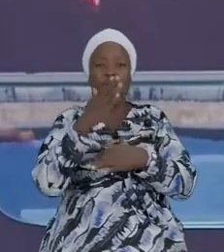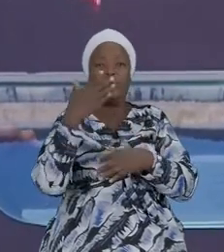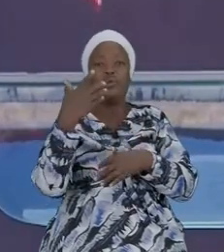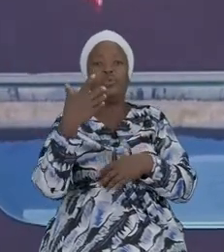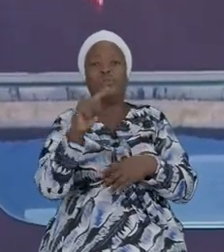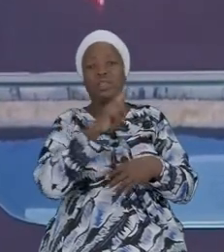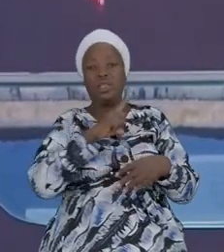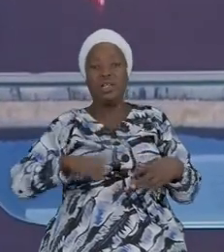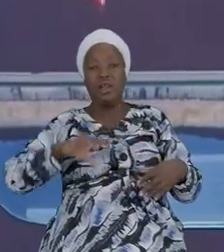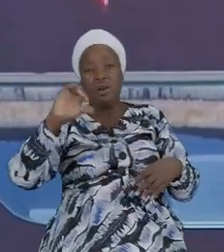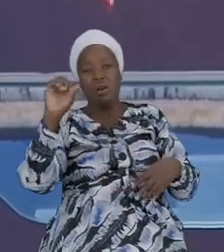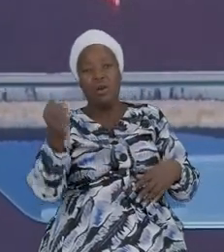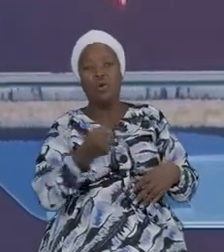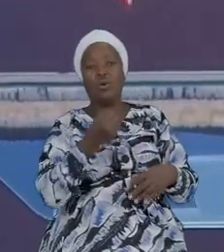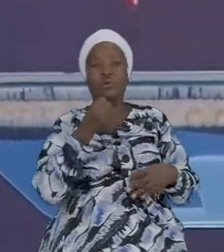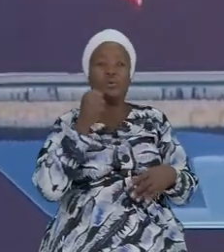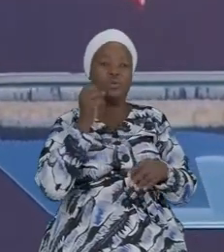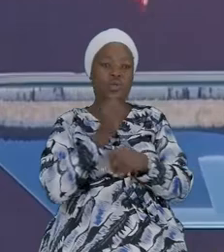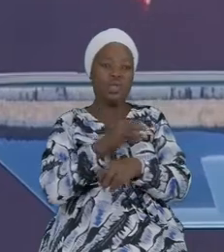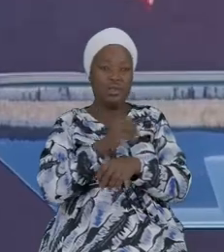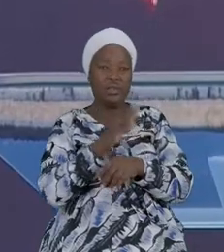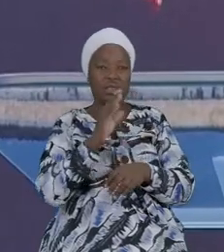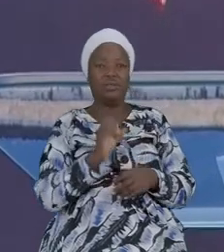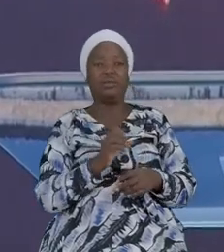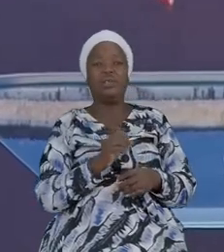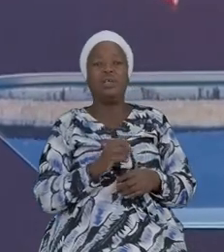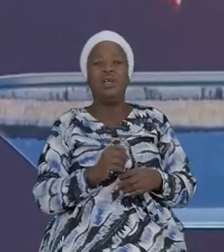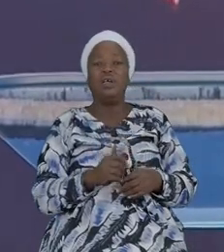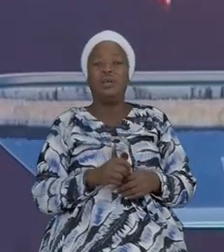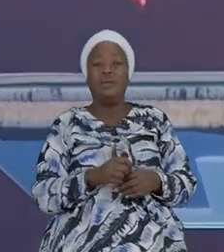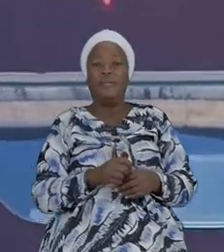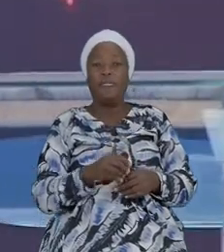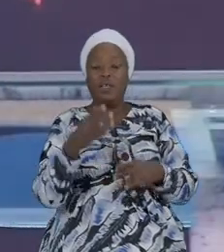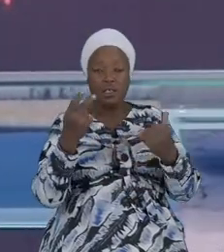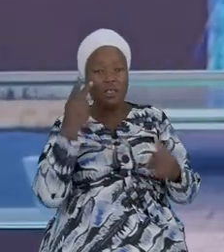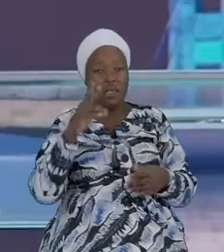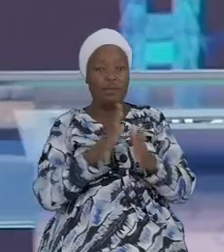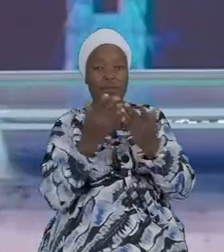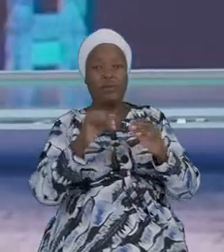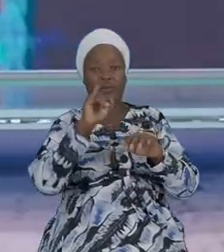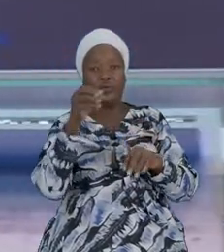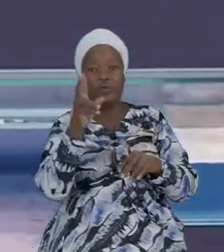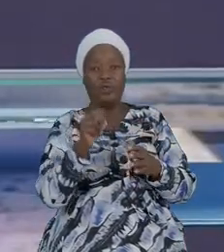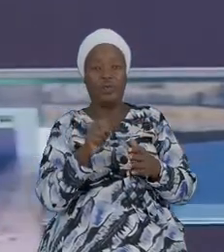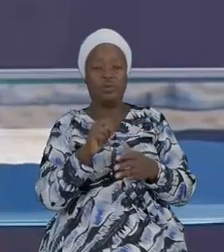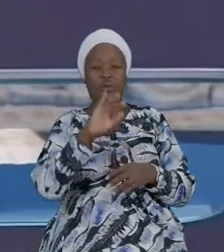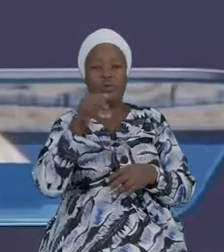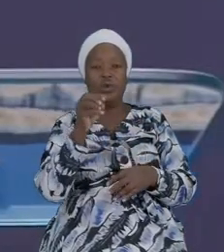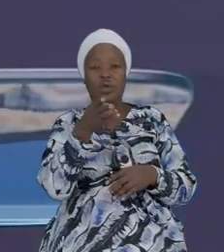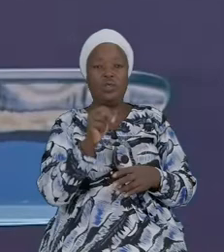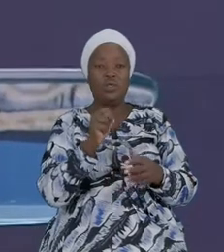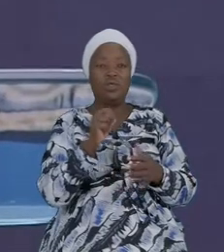Lord's counsel. Lasting miracles through the Lord's counsel. Look at John. We're looking at